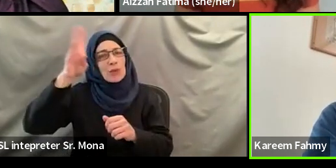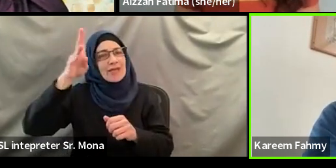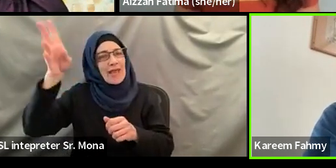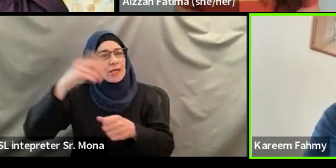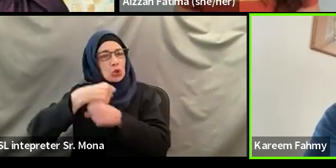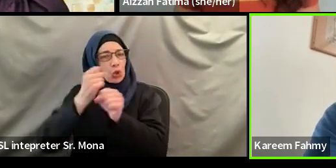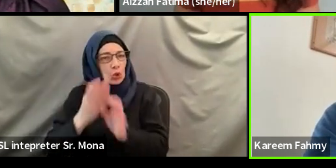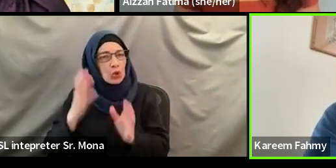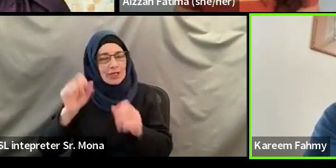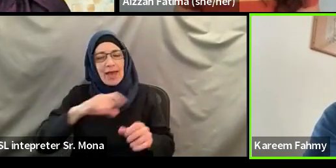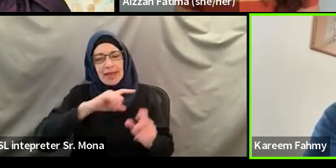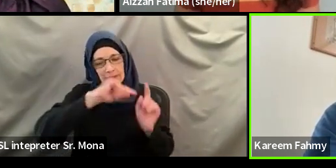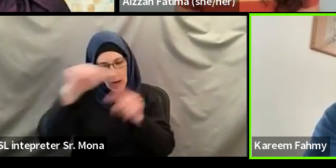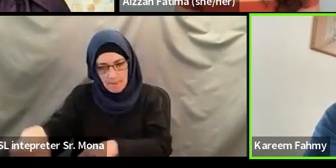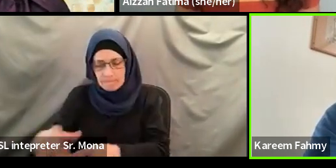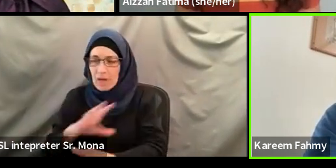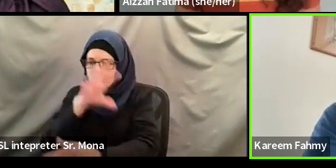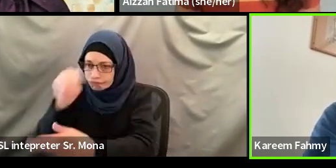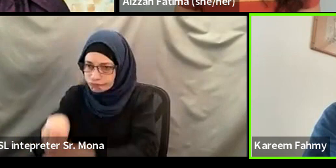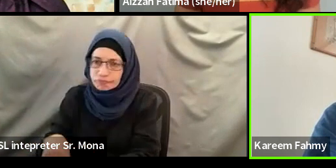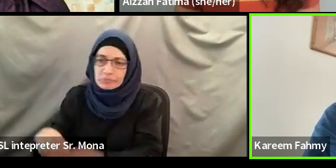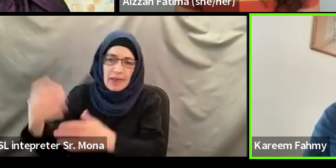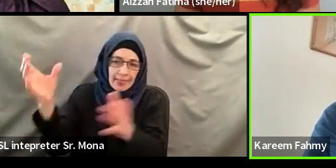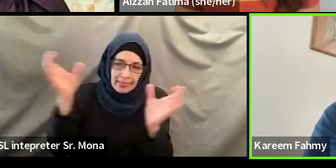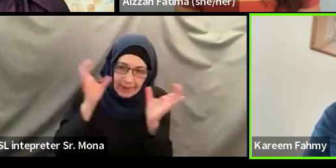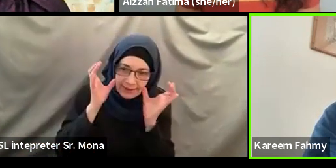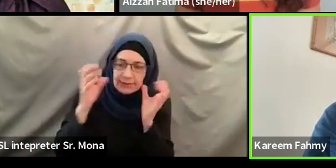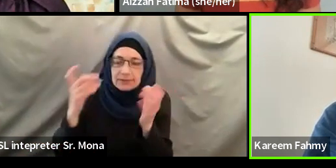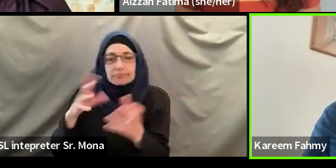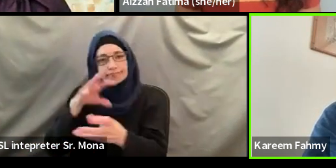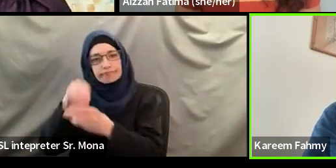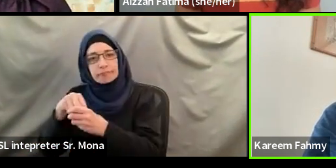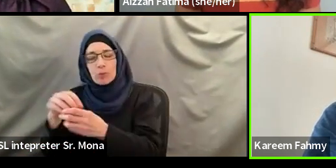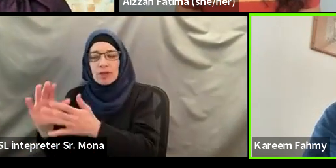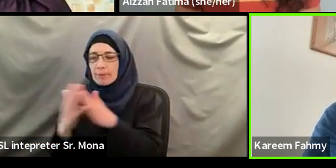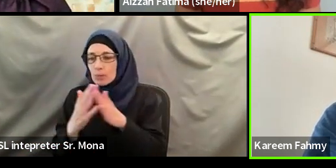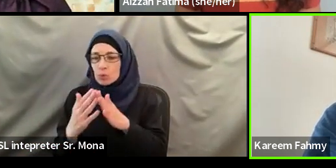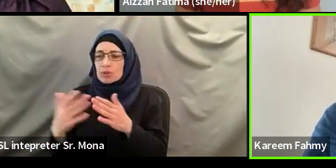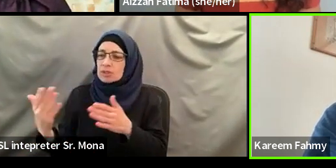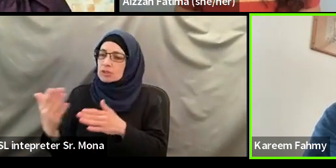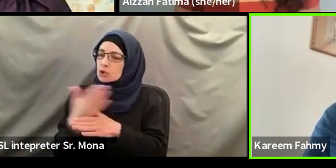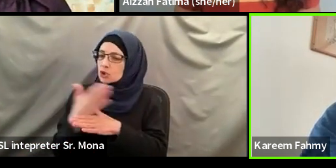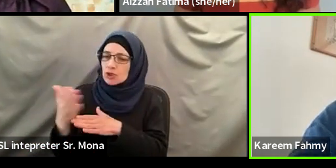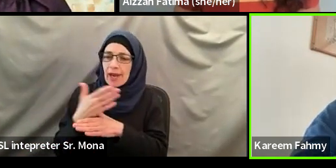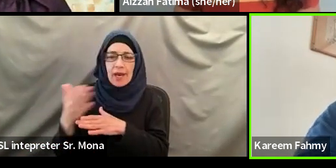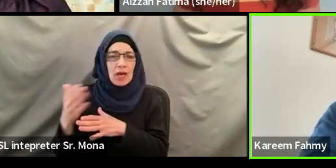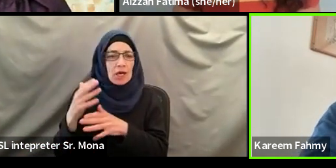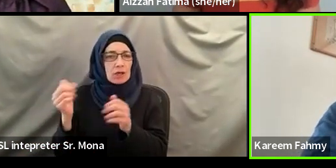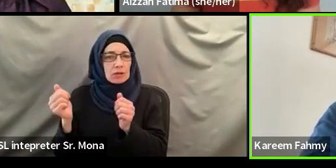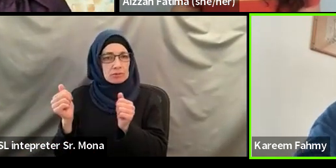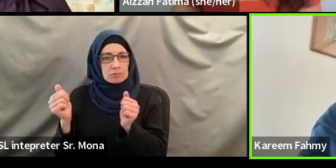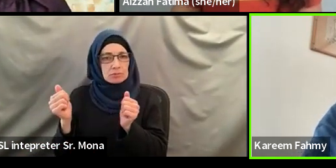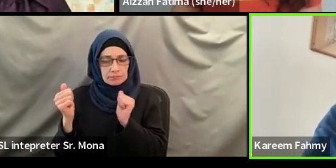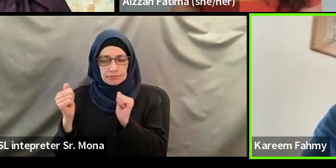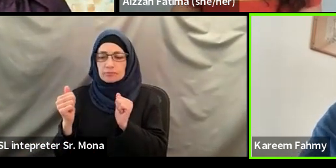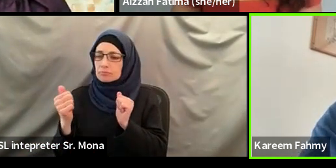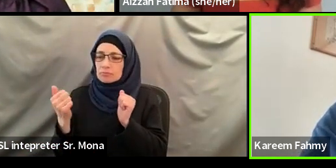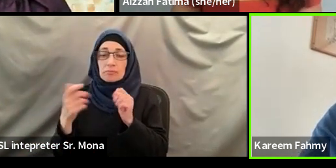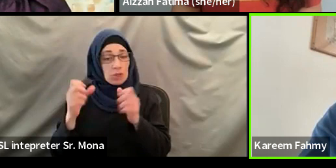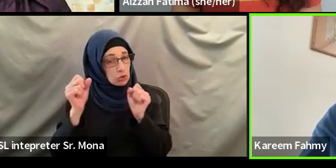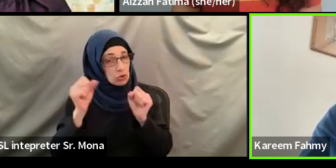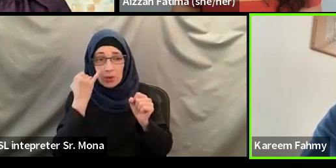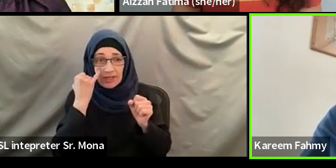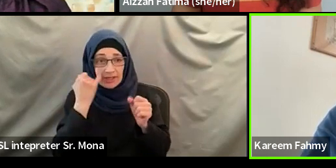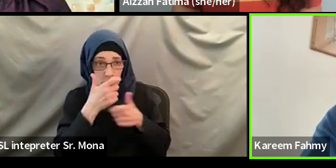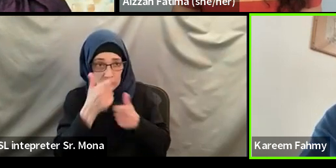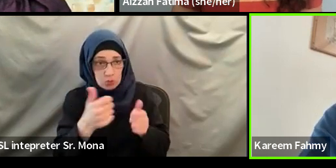and be a part of a community and to share pages. So anybody who is interested in knowing more about that, I would just say you can reach out to me directly.